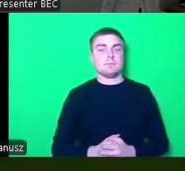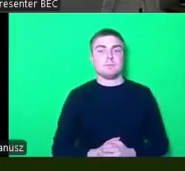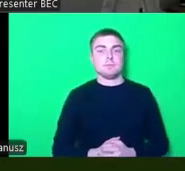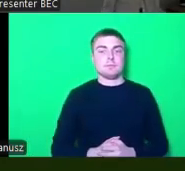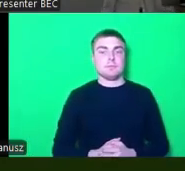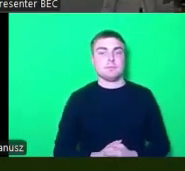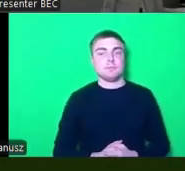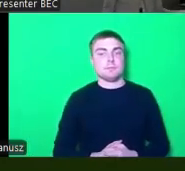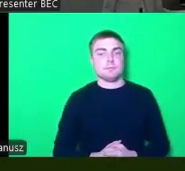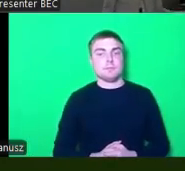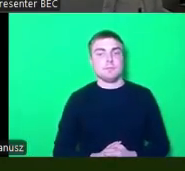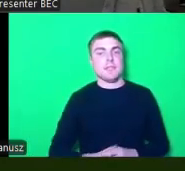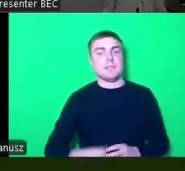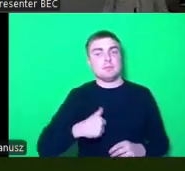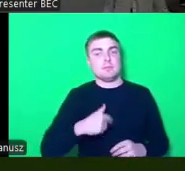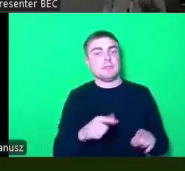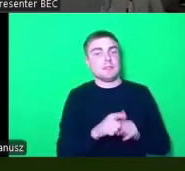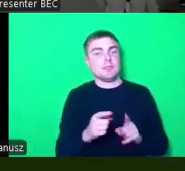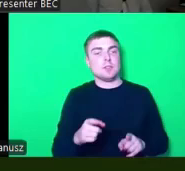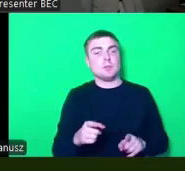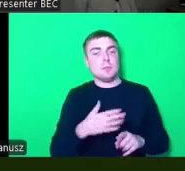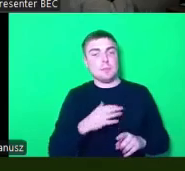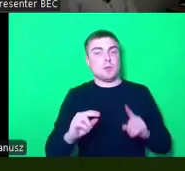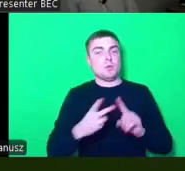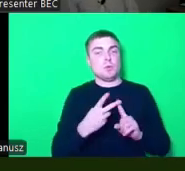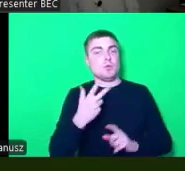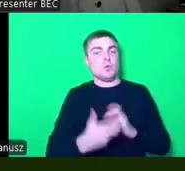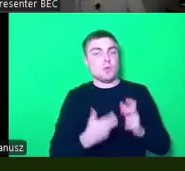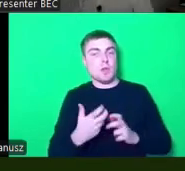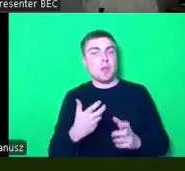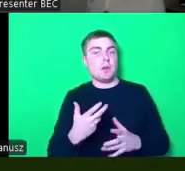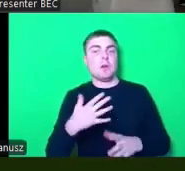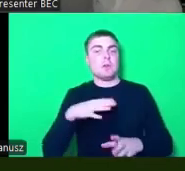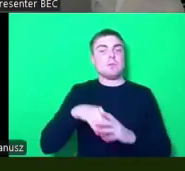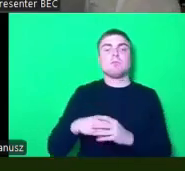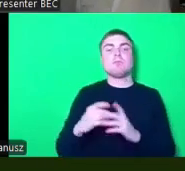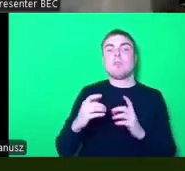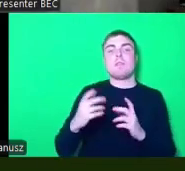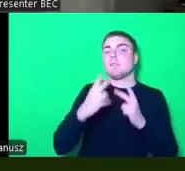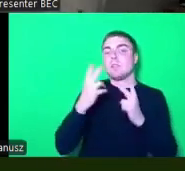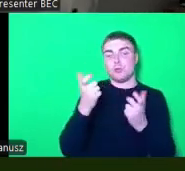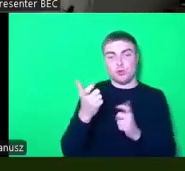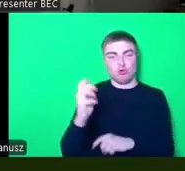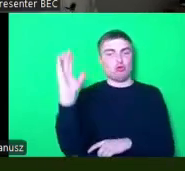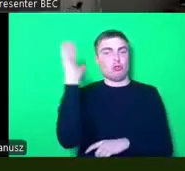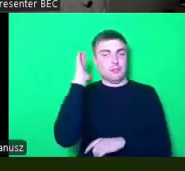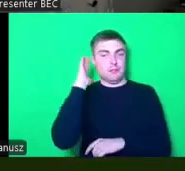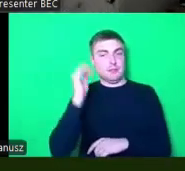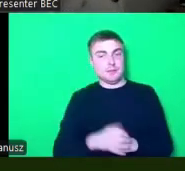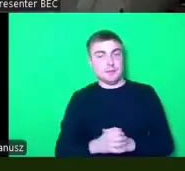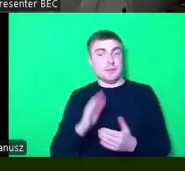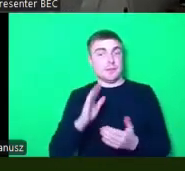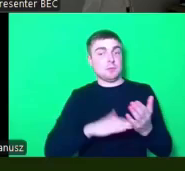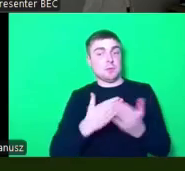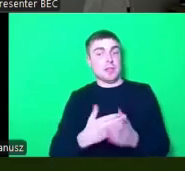factor, which is the shading, because we consider that in dryland forest restoration in Ethiopia, shading